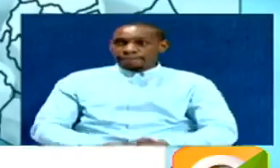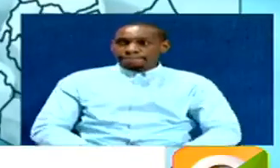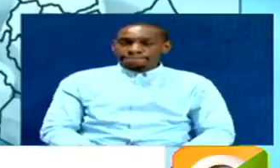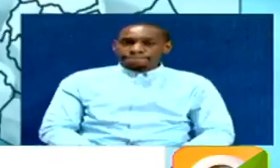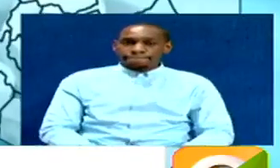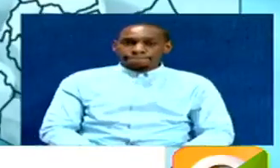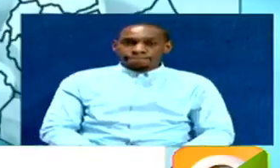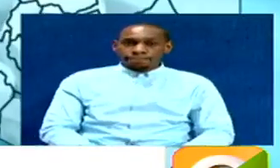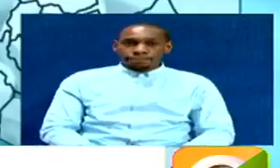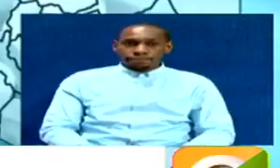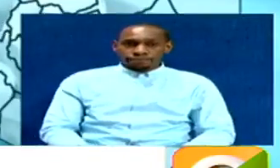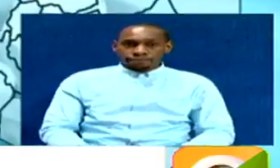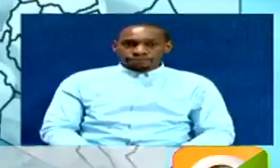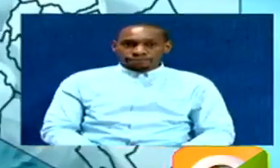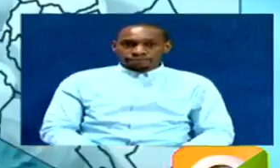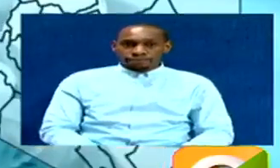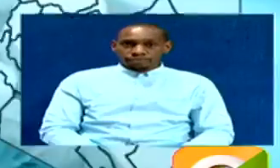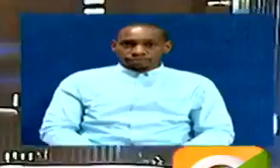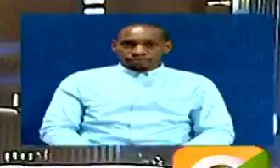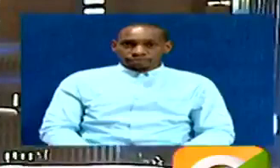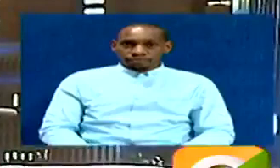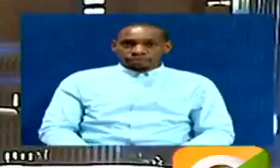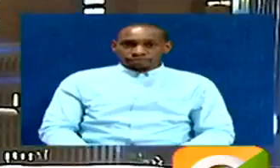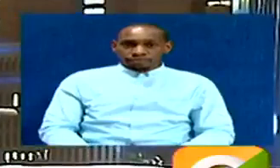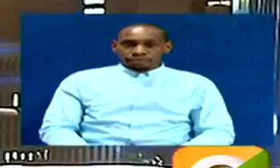Dorcas Wangira, Citizen TV, Nairobi.